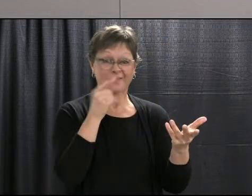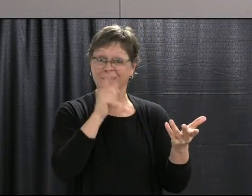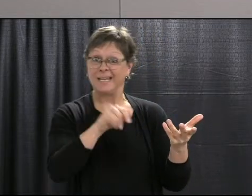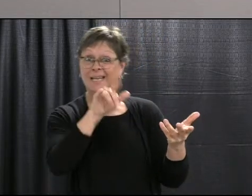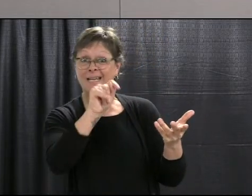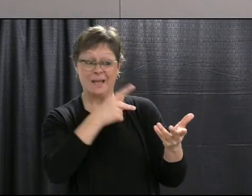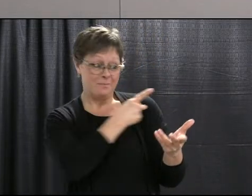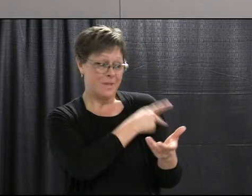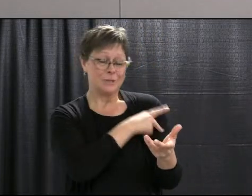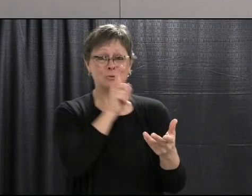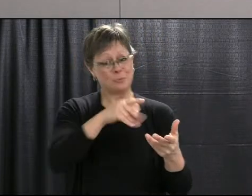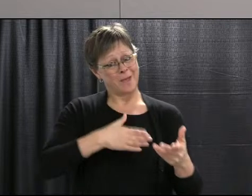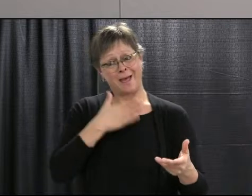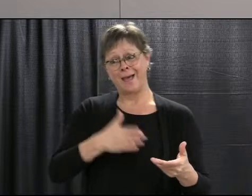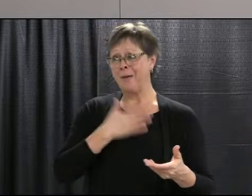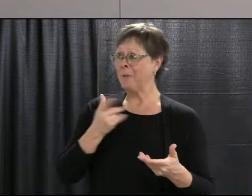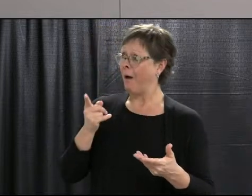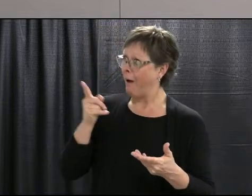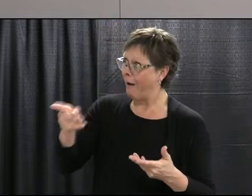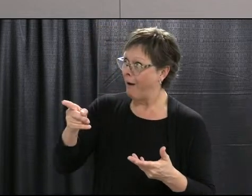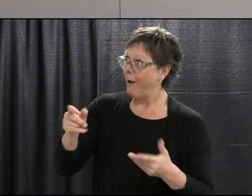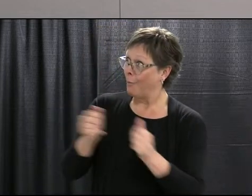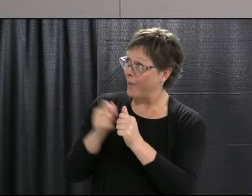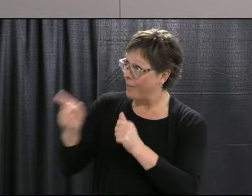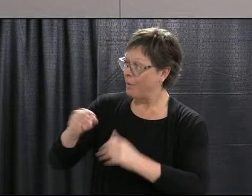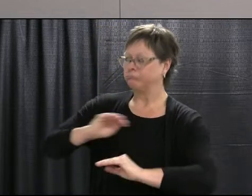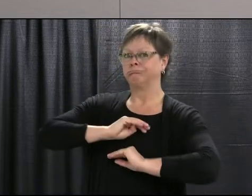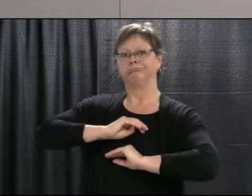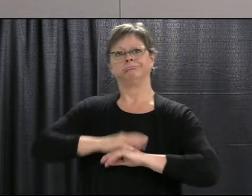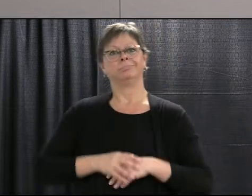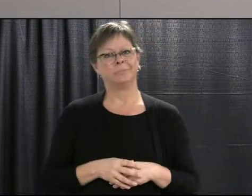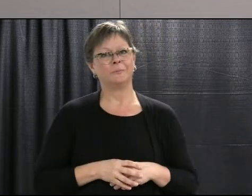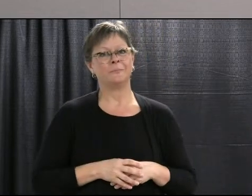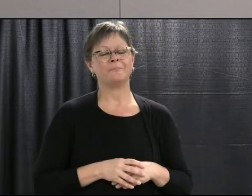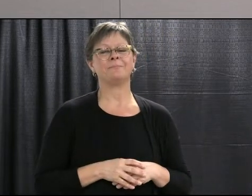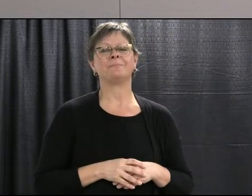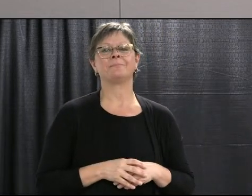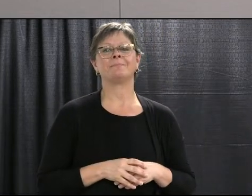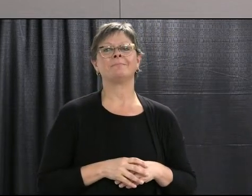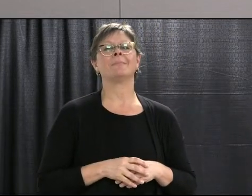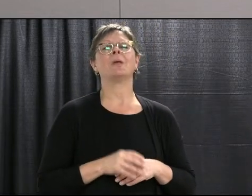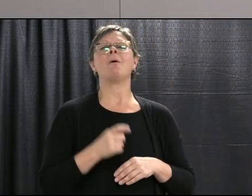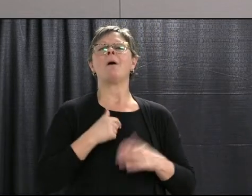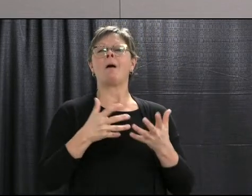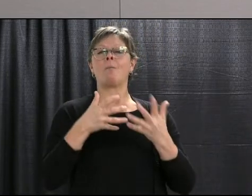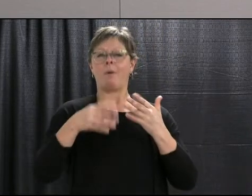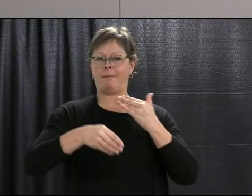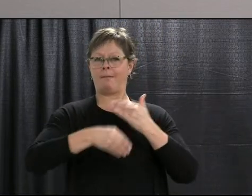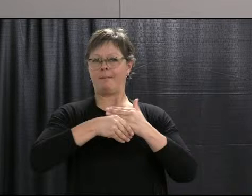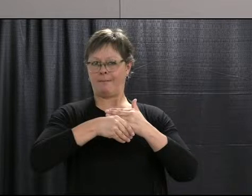they don't, but if they do, they're going to be in good hands. Beth, I just want to add to that as well.